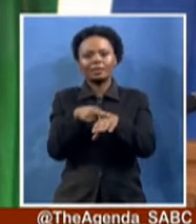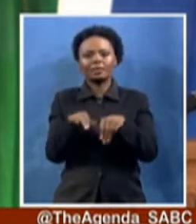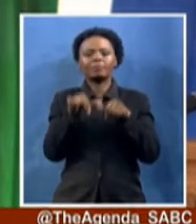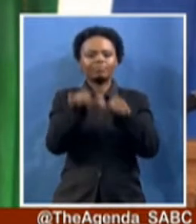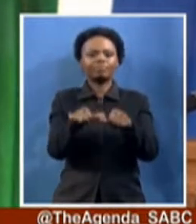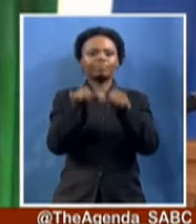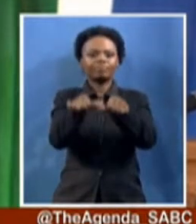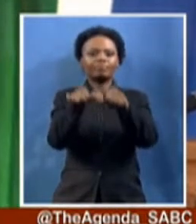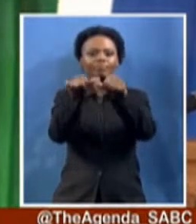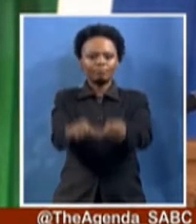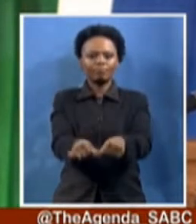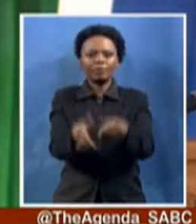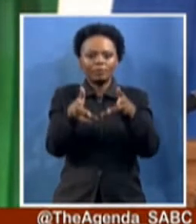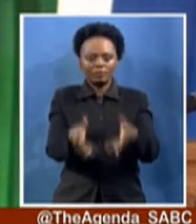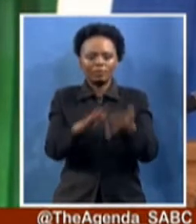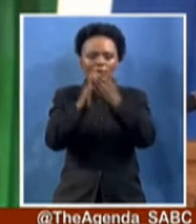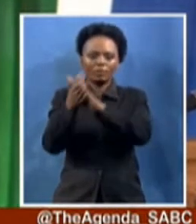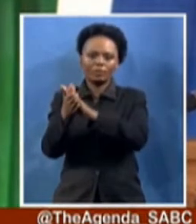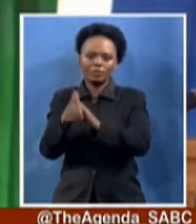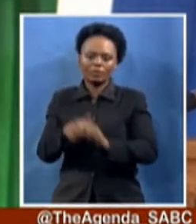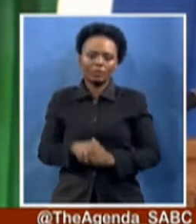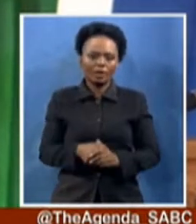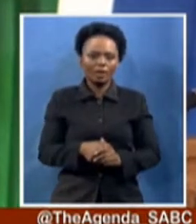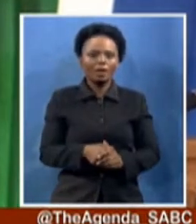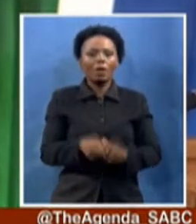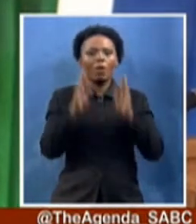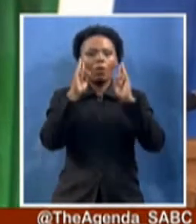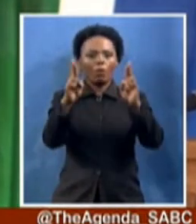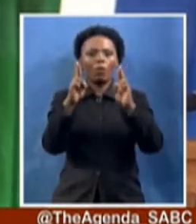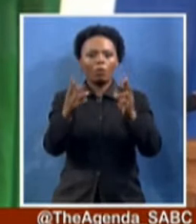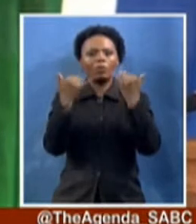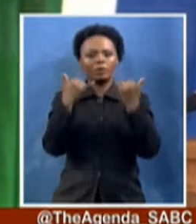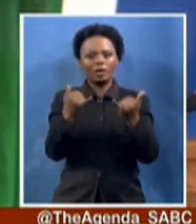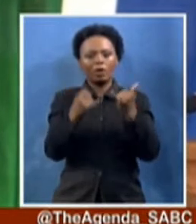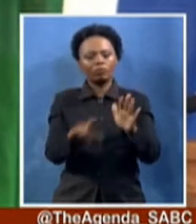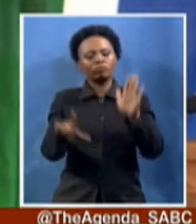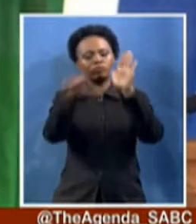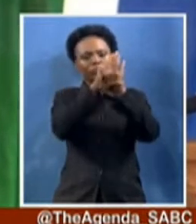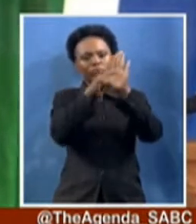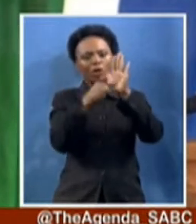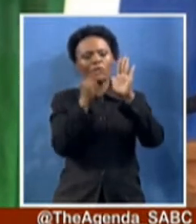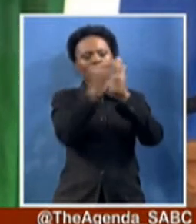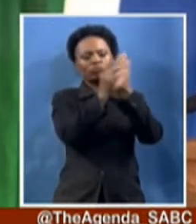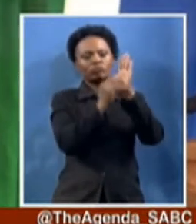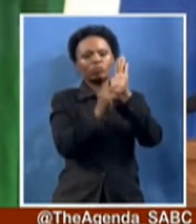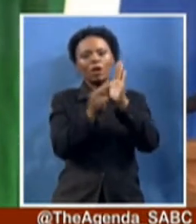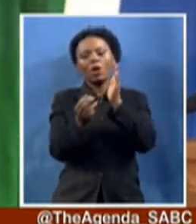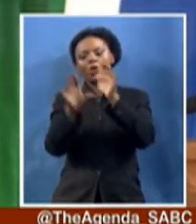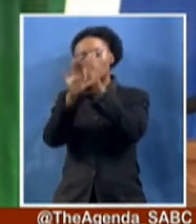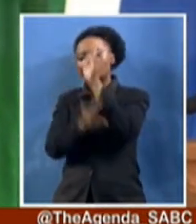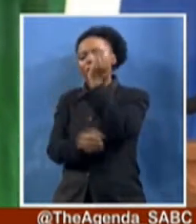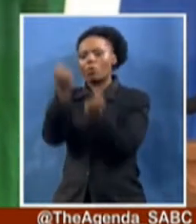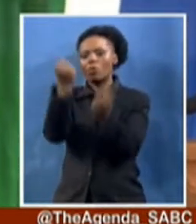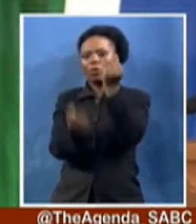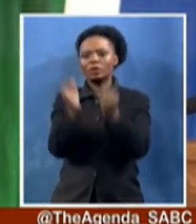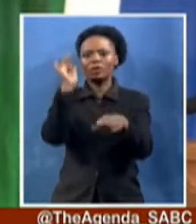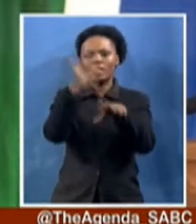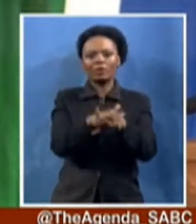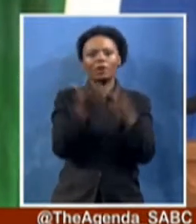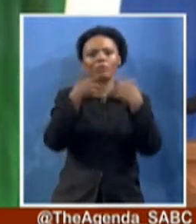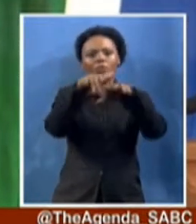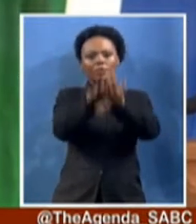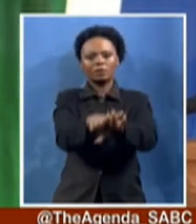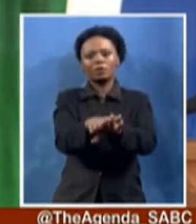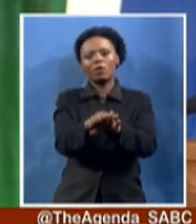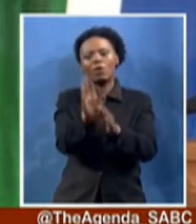hope that the current litigation process in the Constitutional Court, which affects the implementation of the bill, will be resolved within a